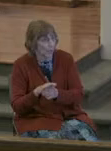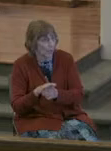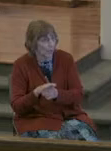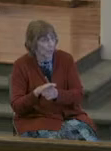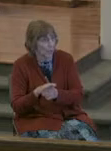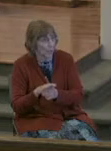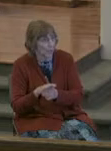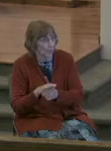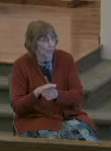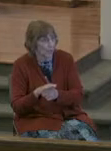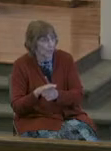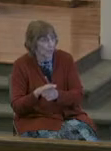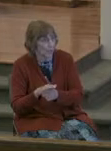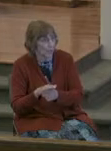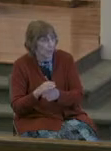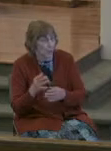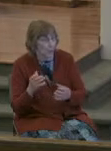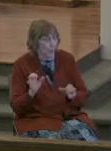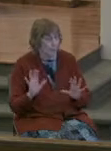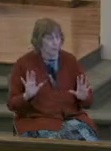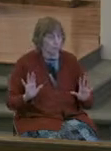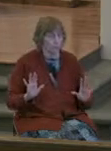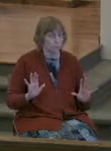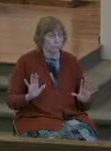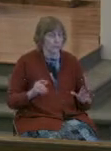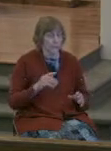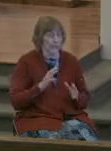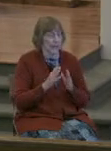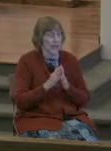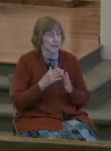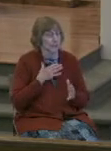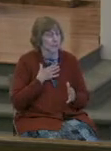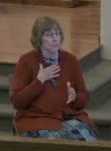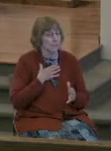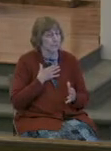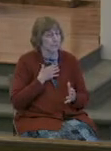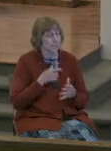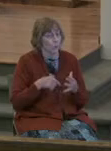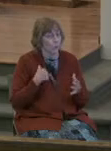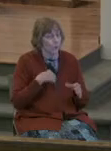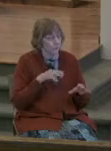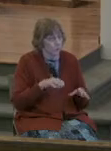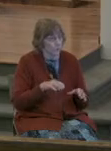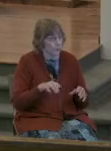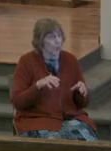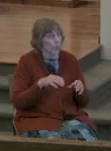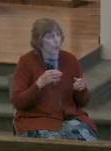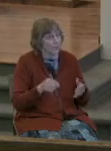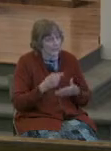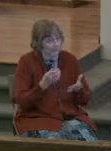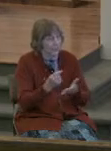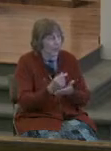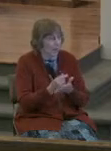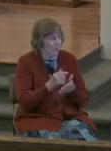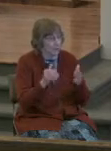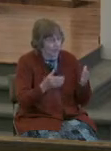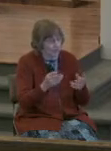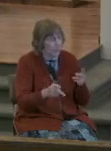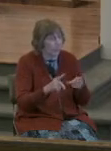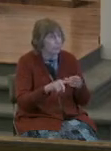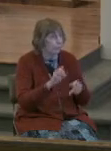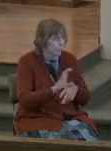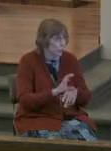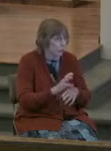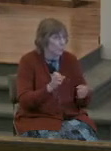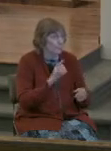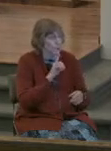something like that. We didn't want to step on their toes, so he's just asking, hey, look, this is what we're doing. We're putting the gospel out. We're inviting people to our church. We